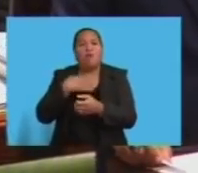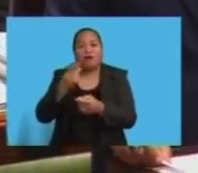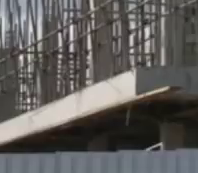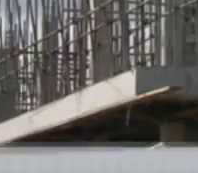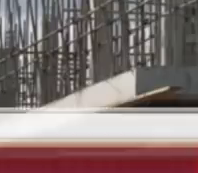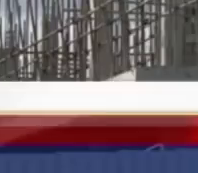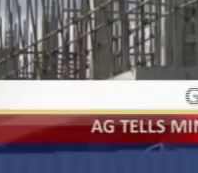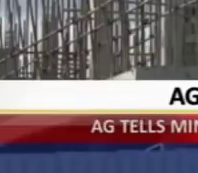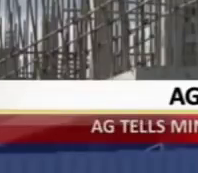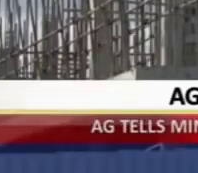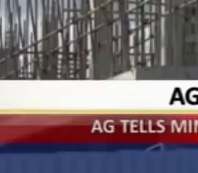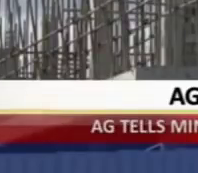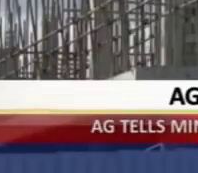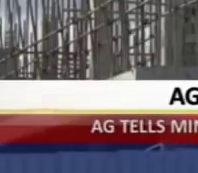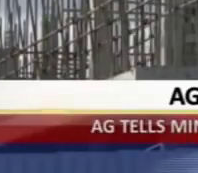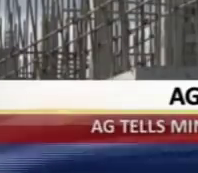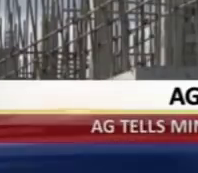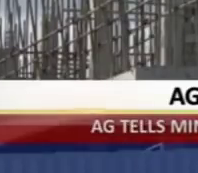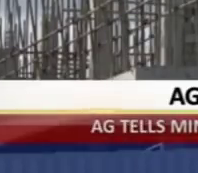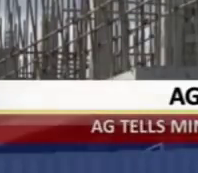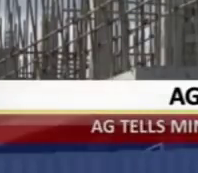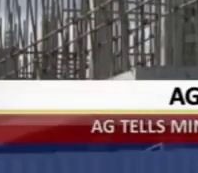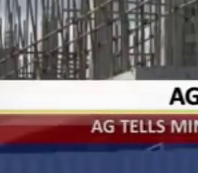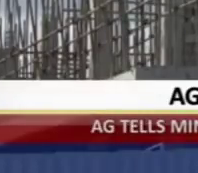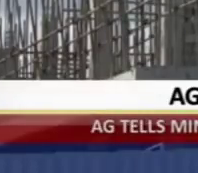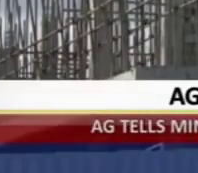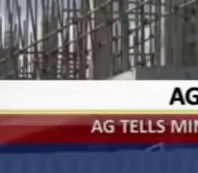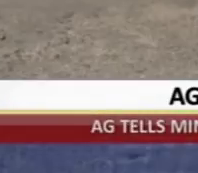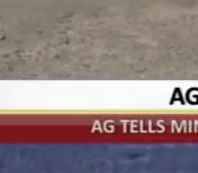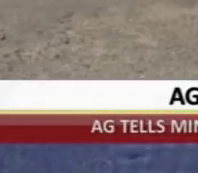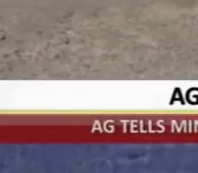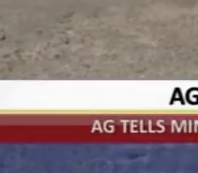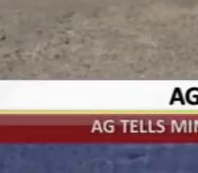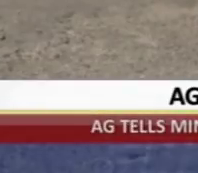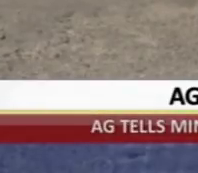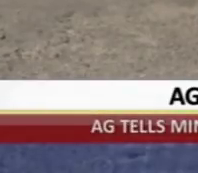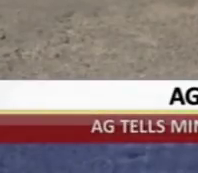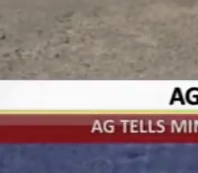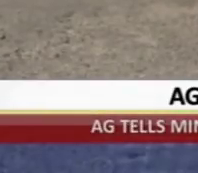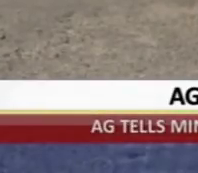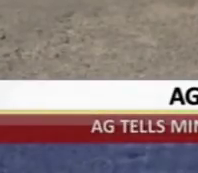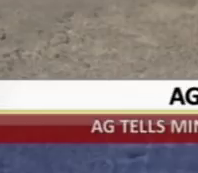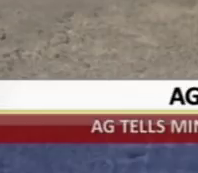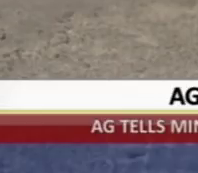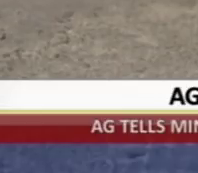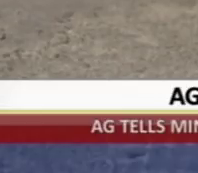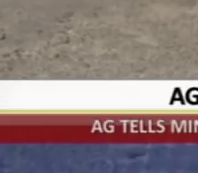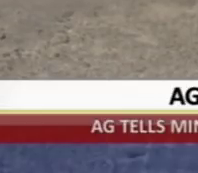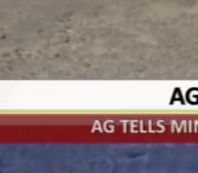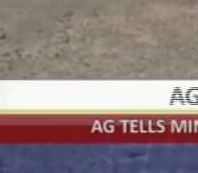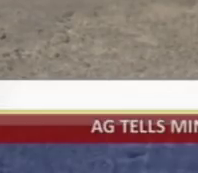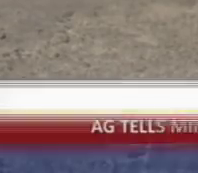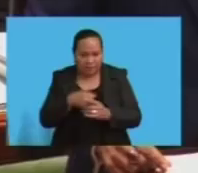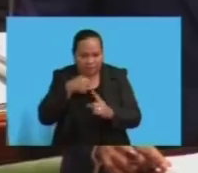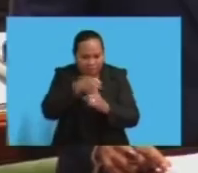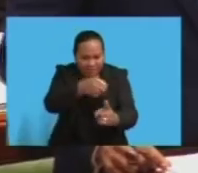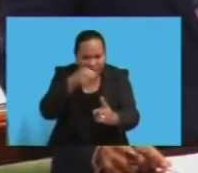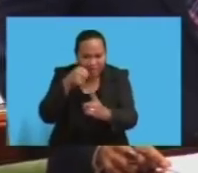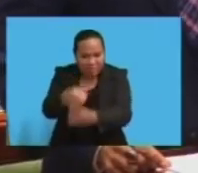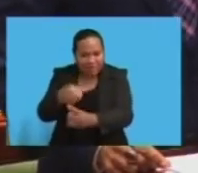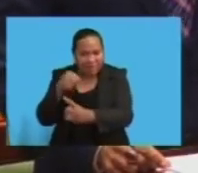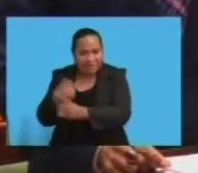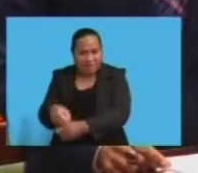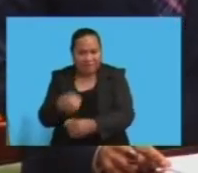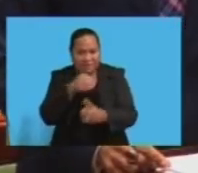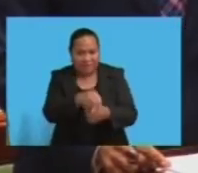more efficient use of their budgets. Ensuring that projects are delivered, Syed Qayyum has also put government contractors on